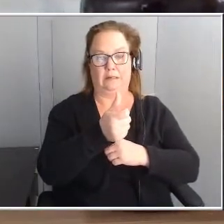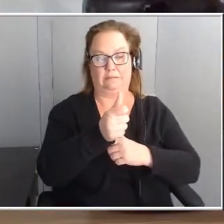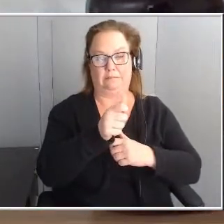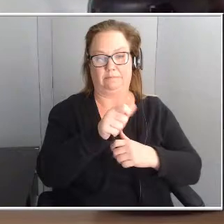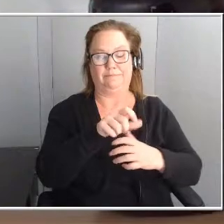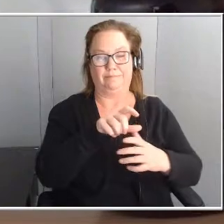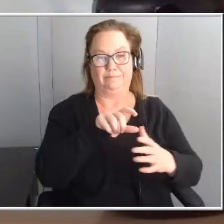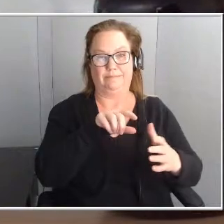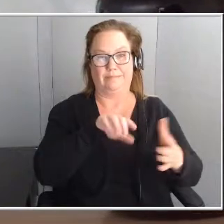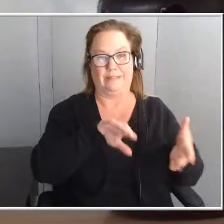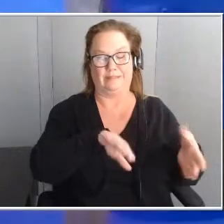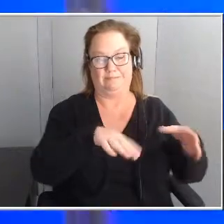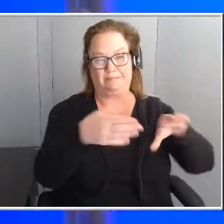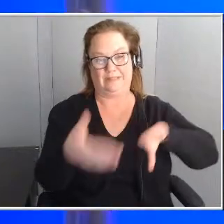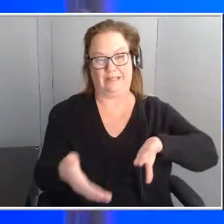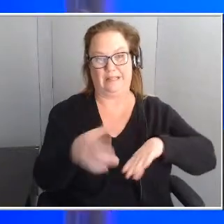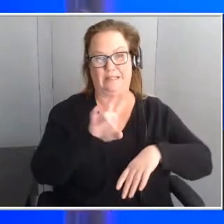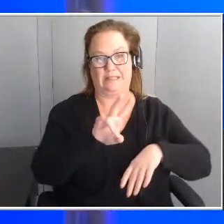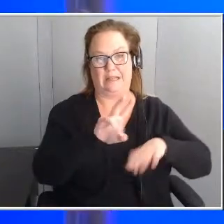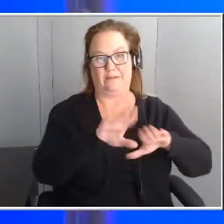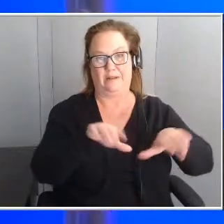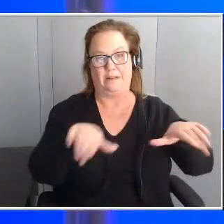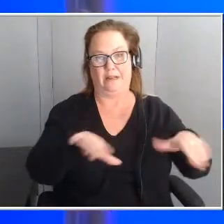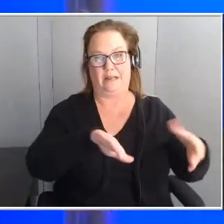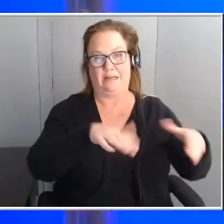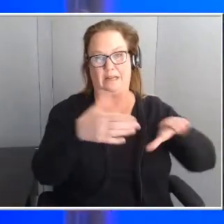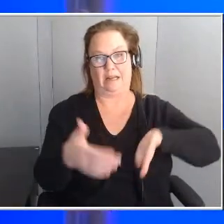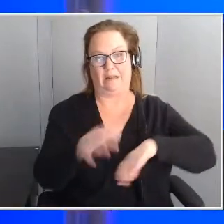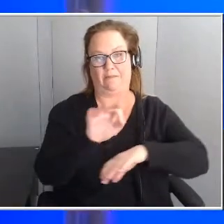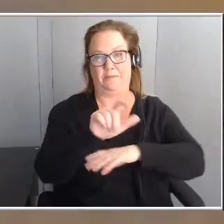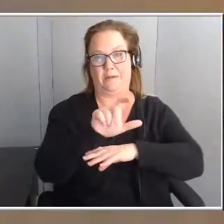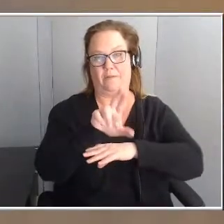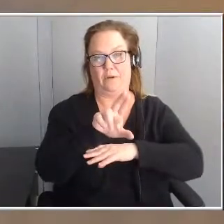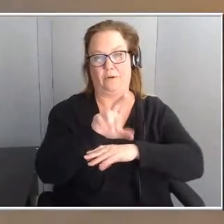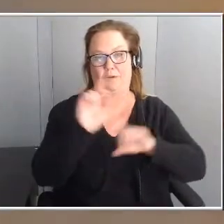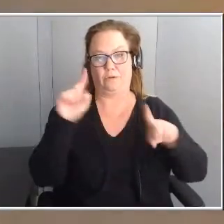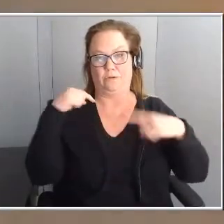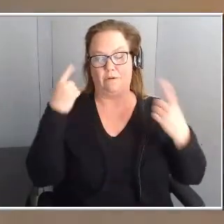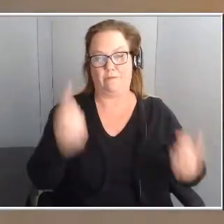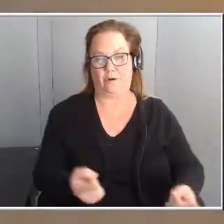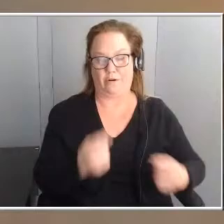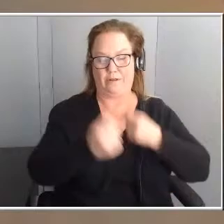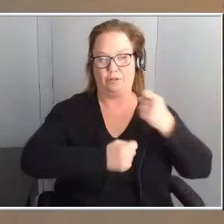far. 7 pediatric patients have died from the flu so far.